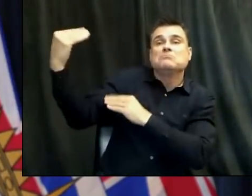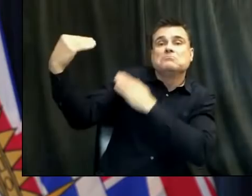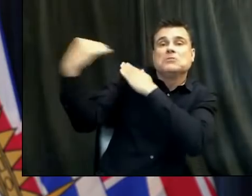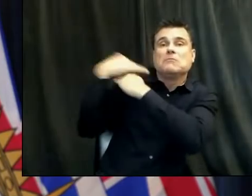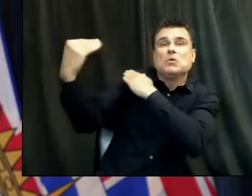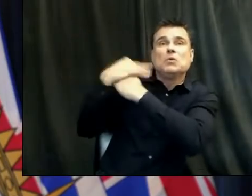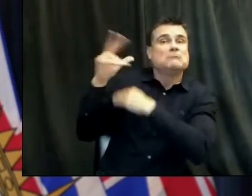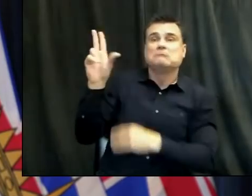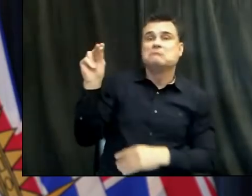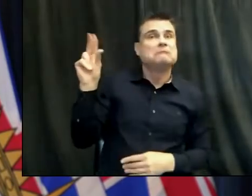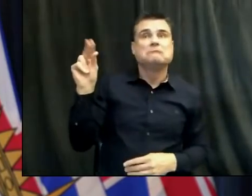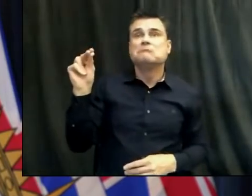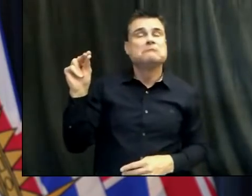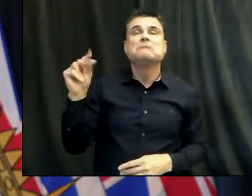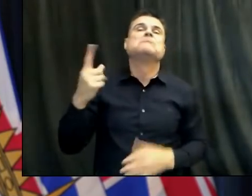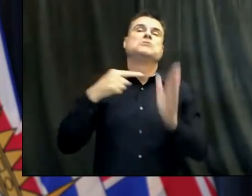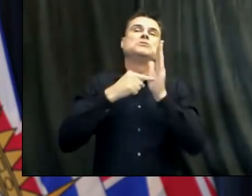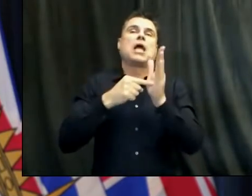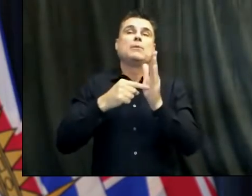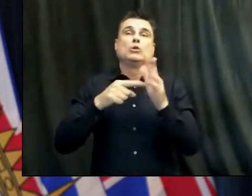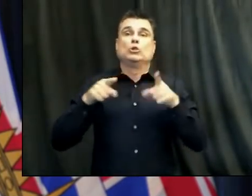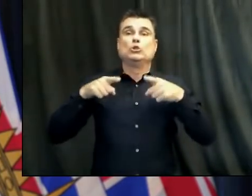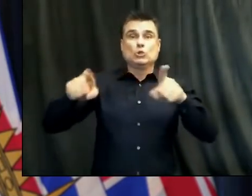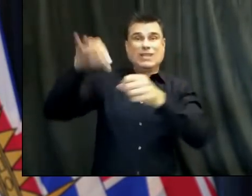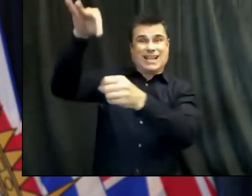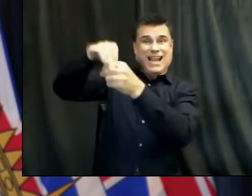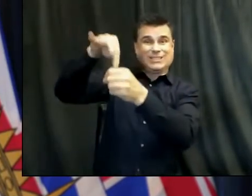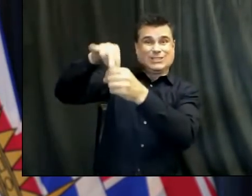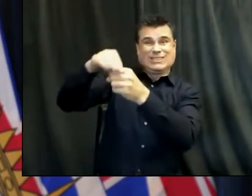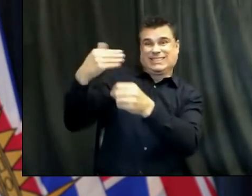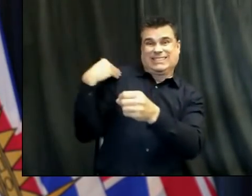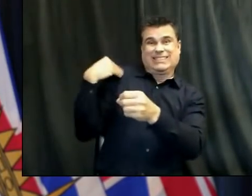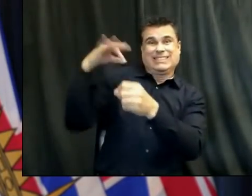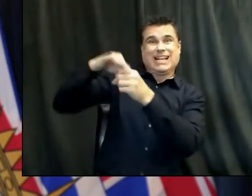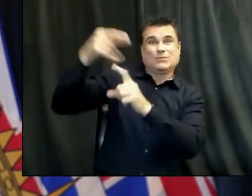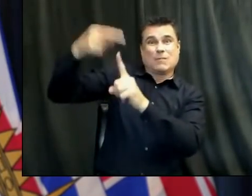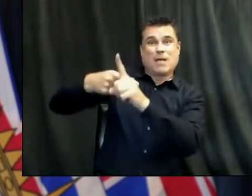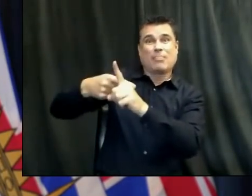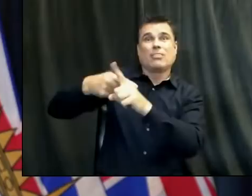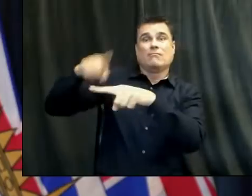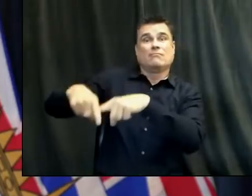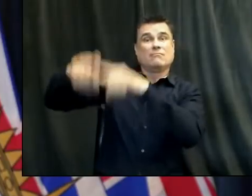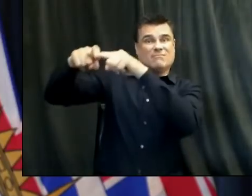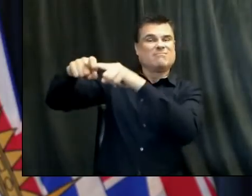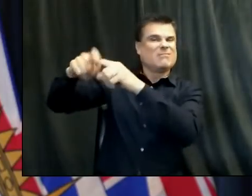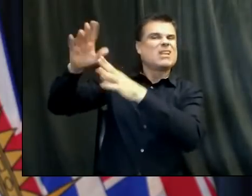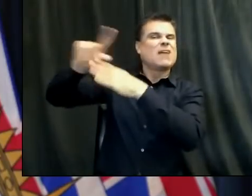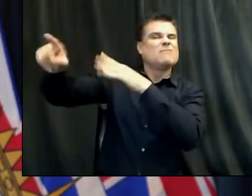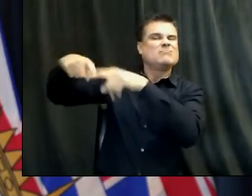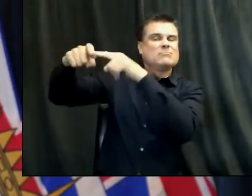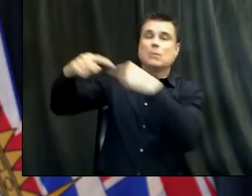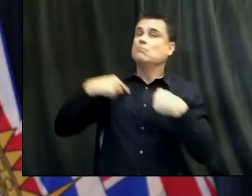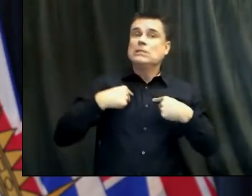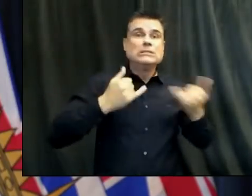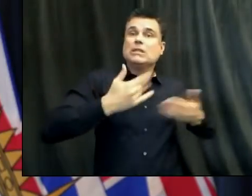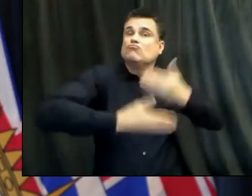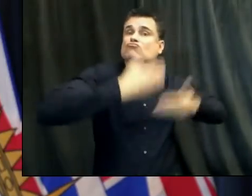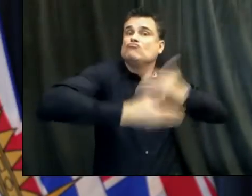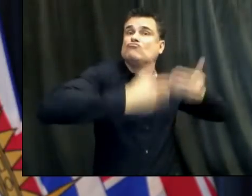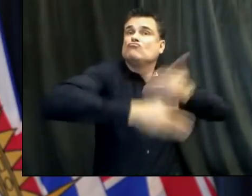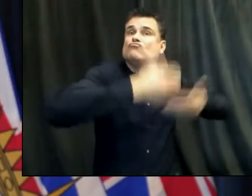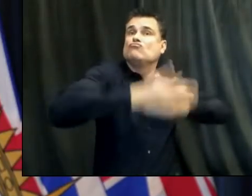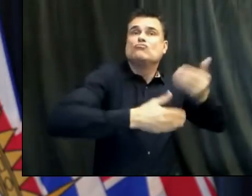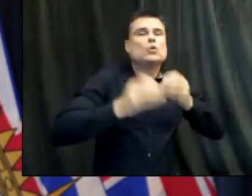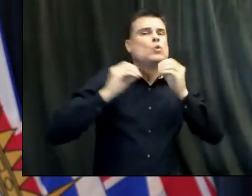any way to change the decisions of us, my team, around public health issues. Alana